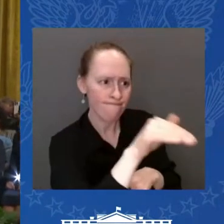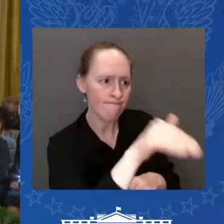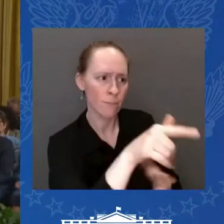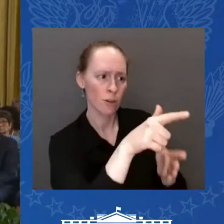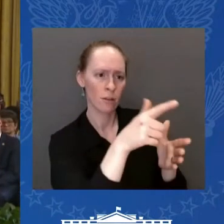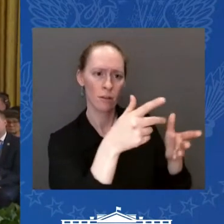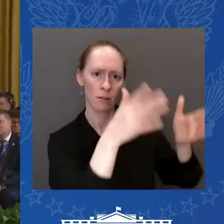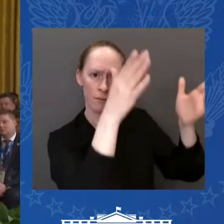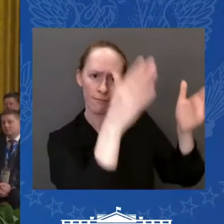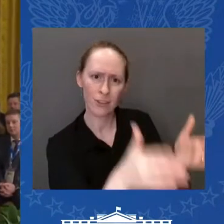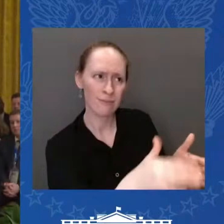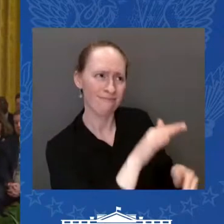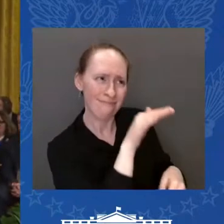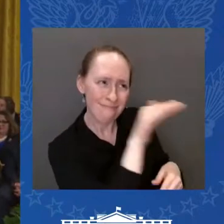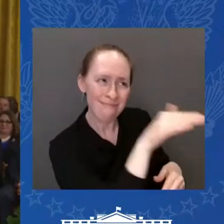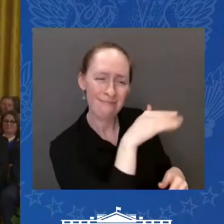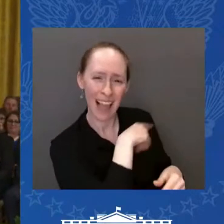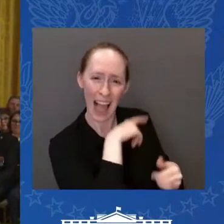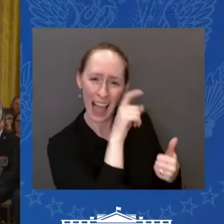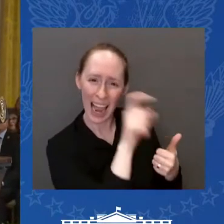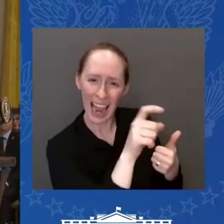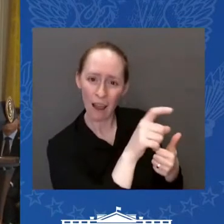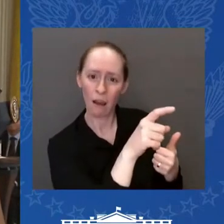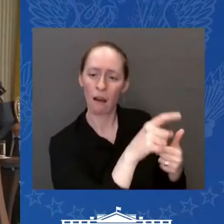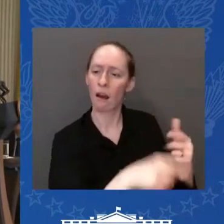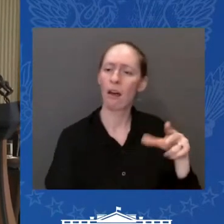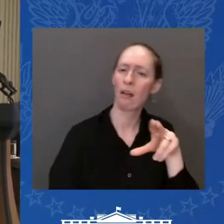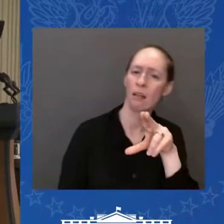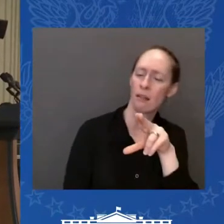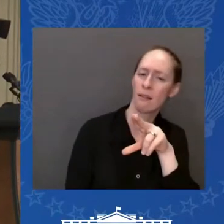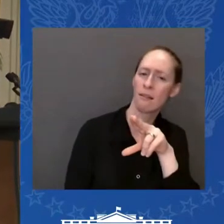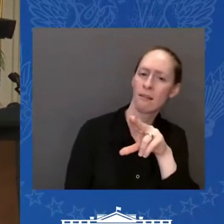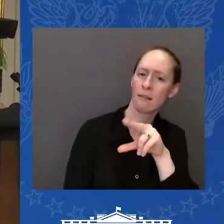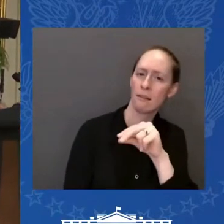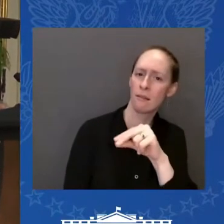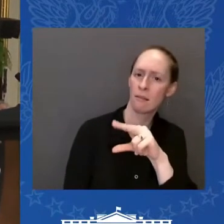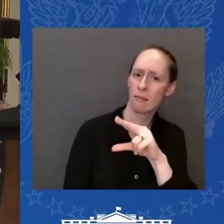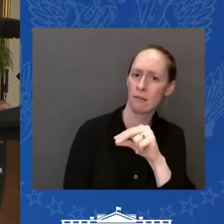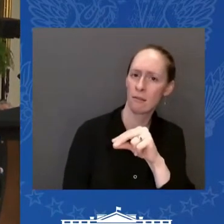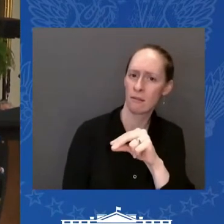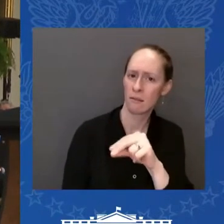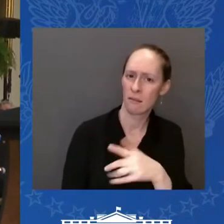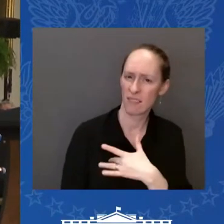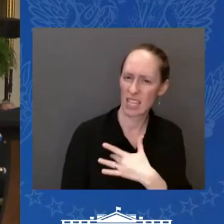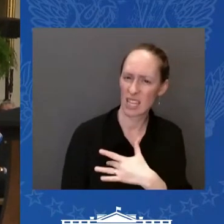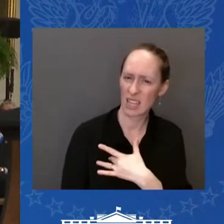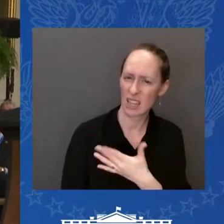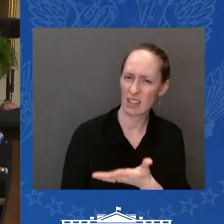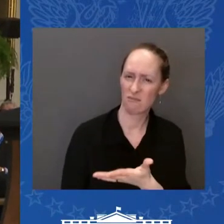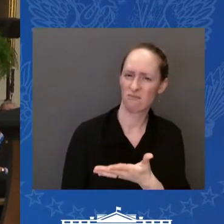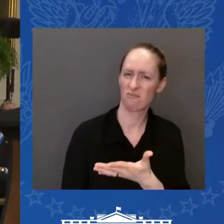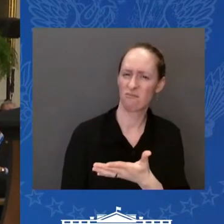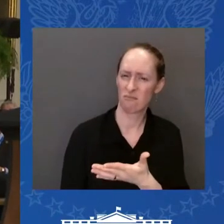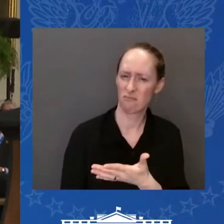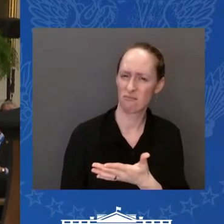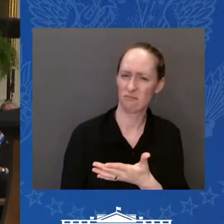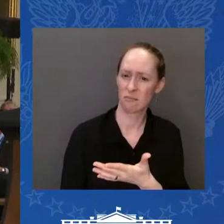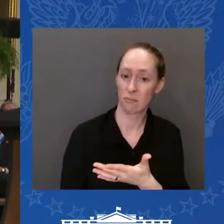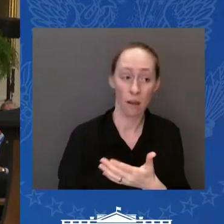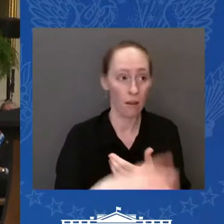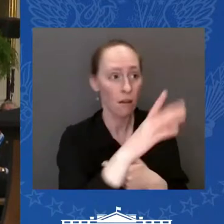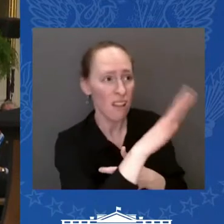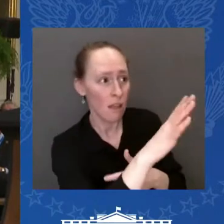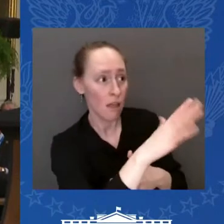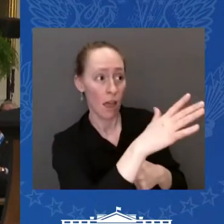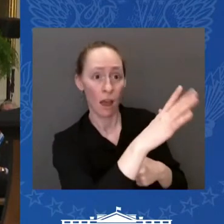you can't blame them. They say, I want a piece of my district. But you can apply directly. Often I wrote the cops bill years ago. You